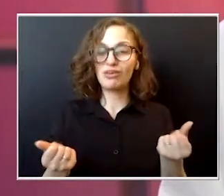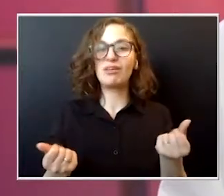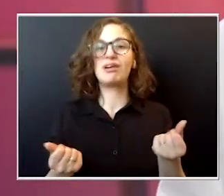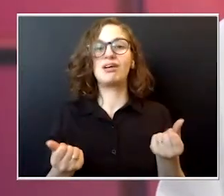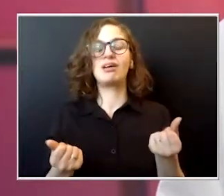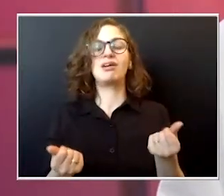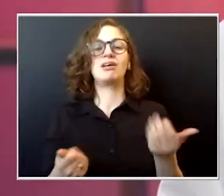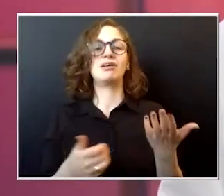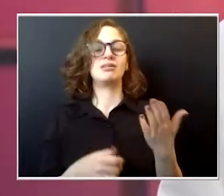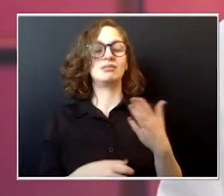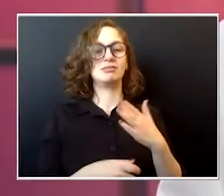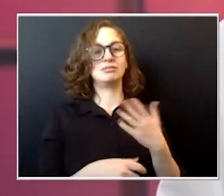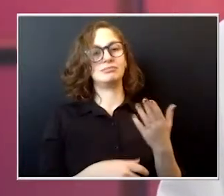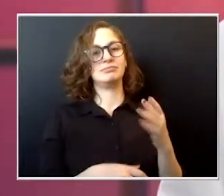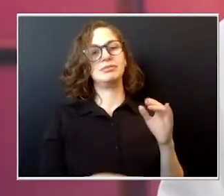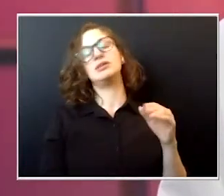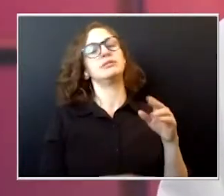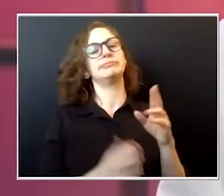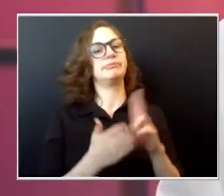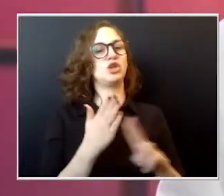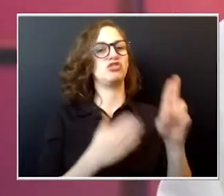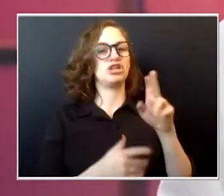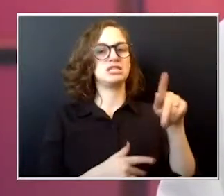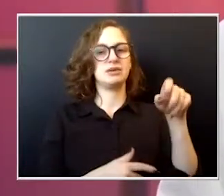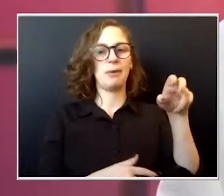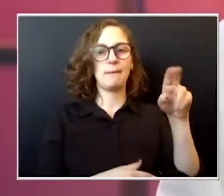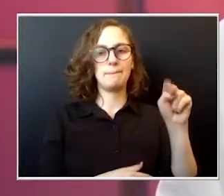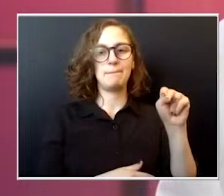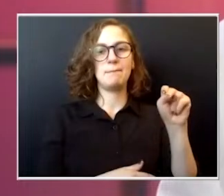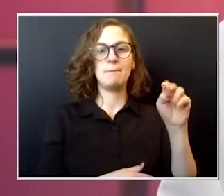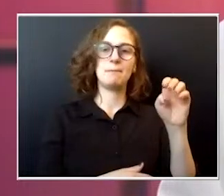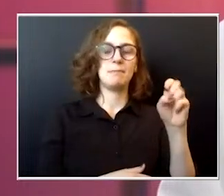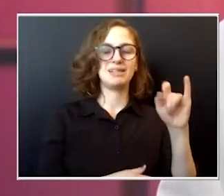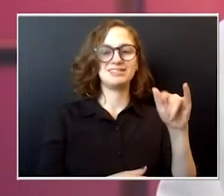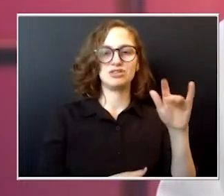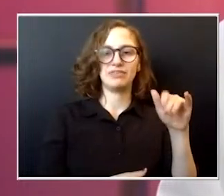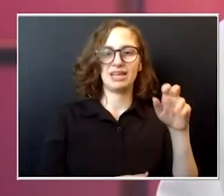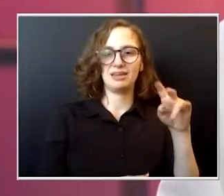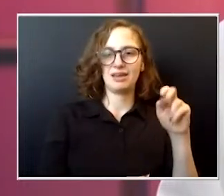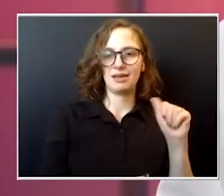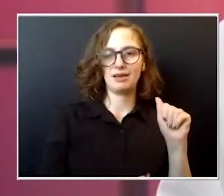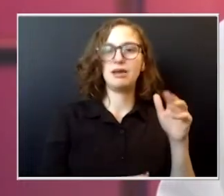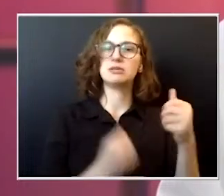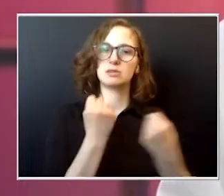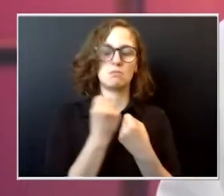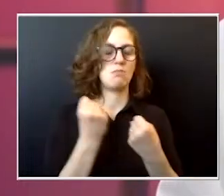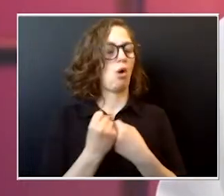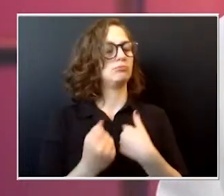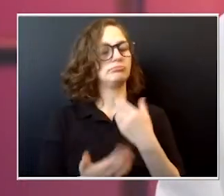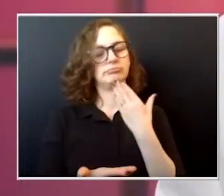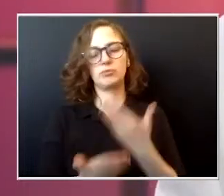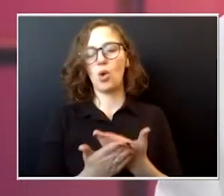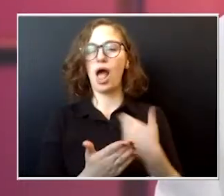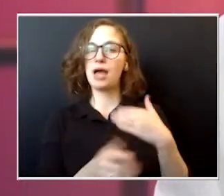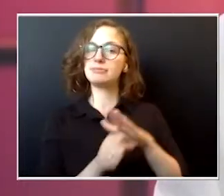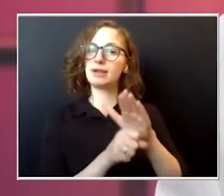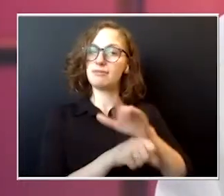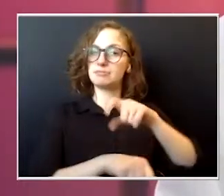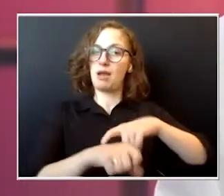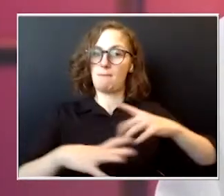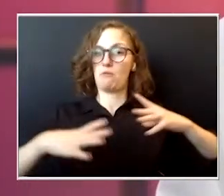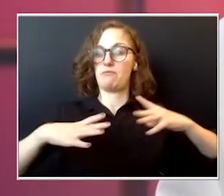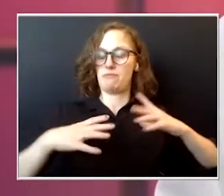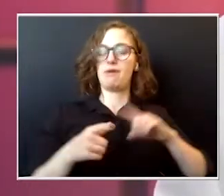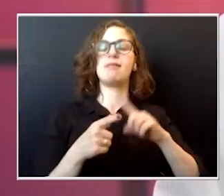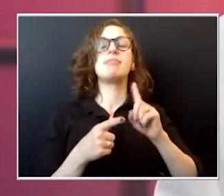at, University of Pennsylvania, and had an appropriate amount of time off and then was ready to hit the ground running. That being said,